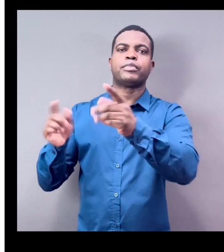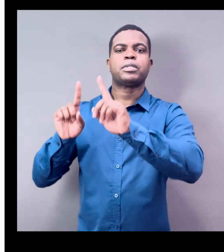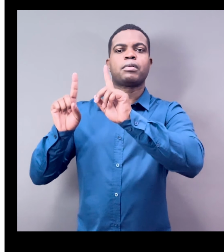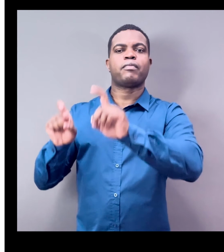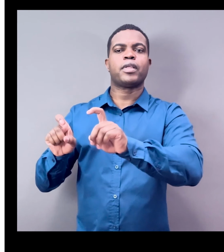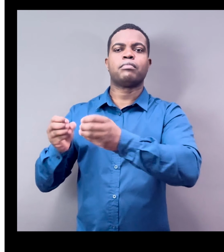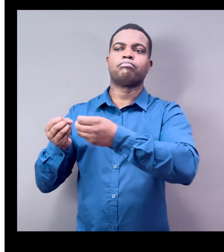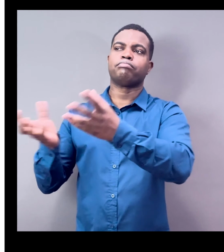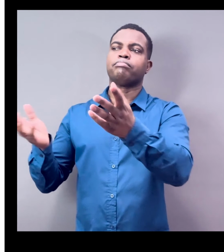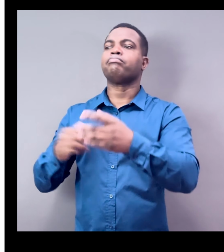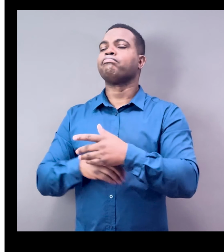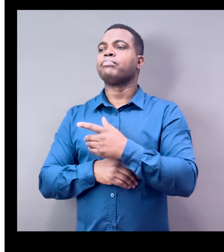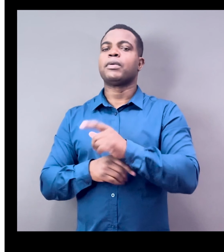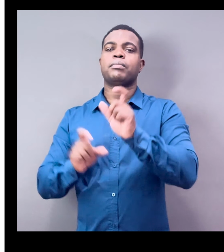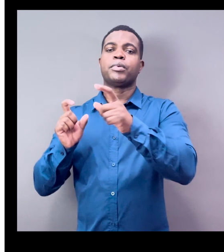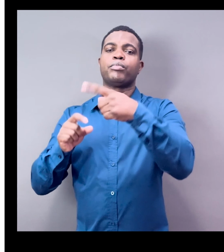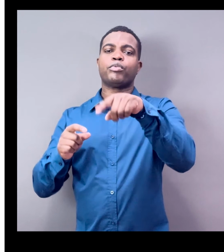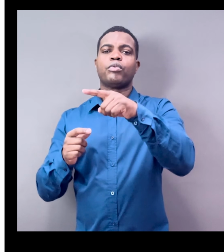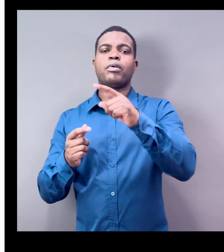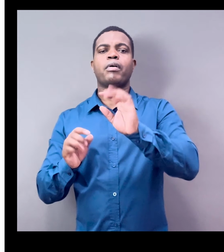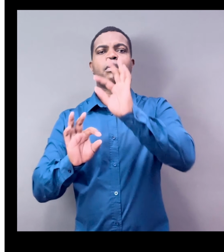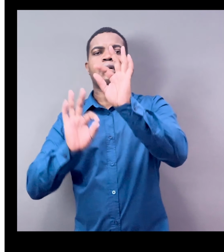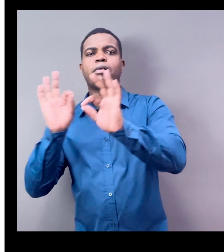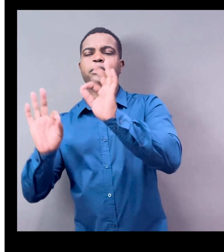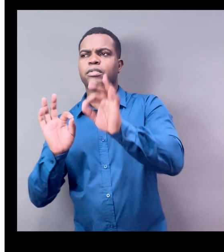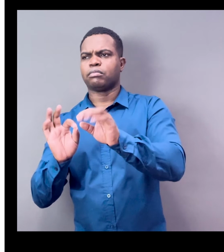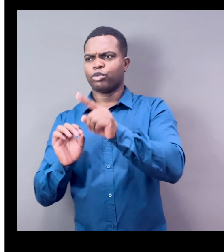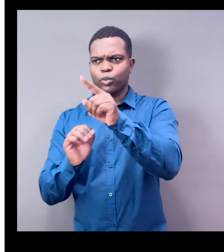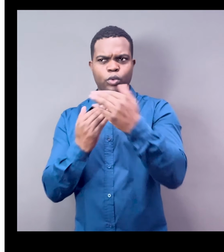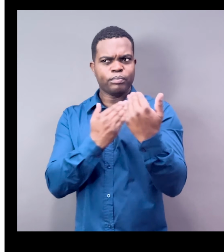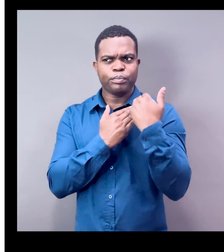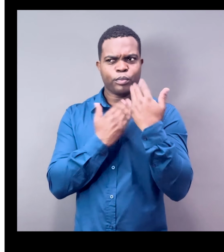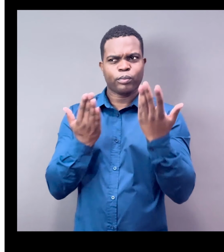survey, ask people questions, ask